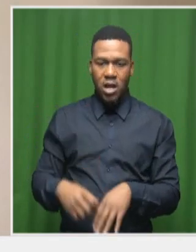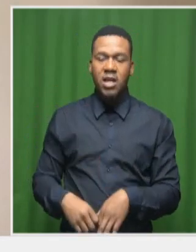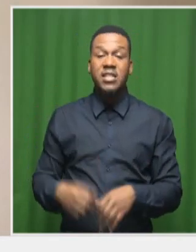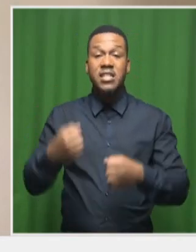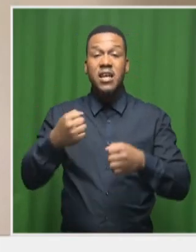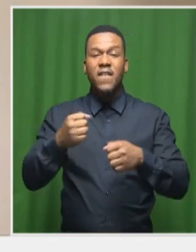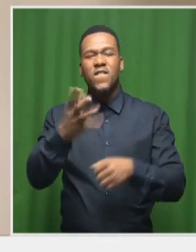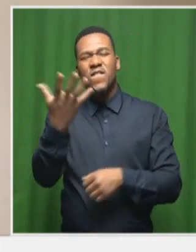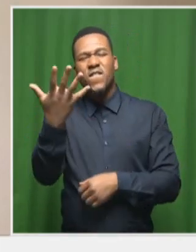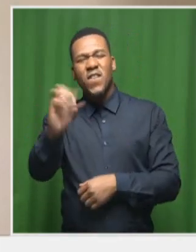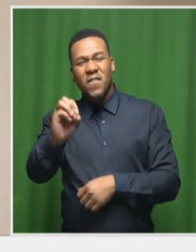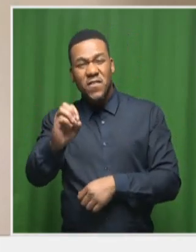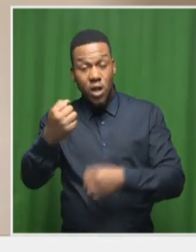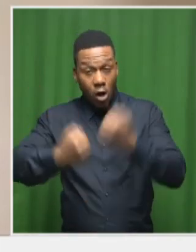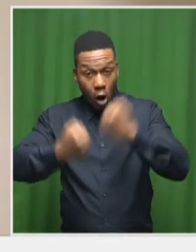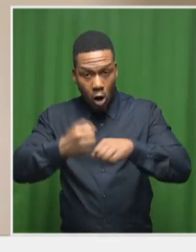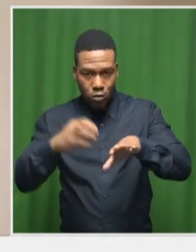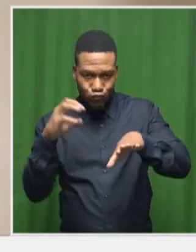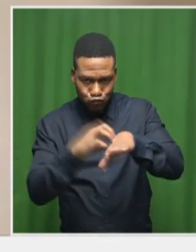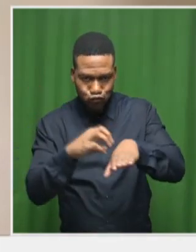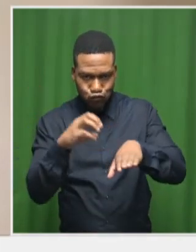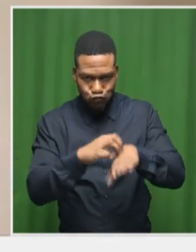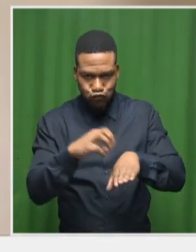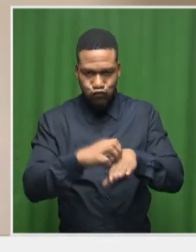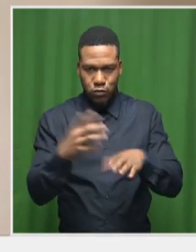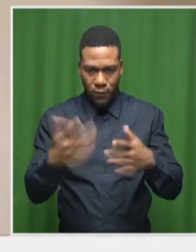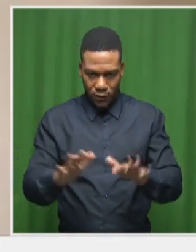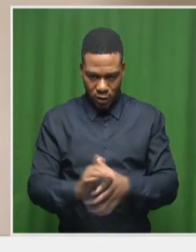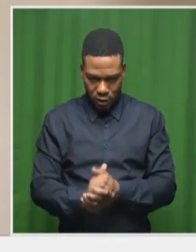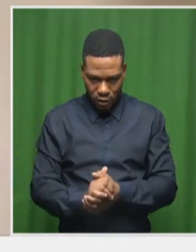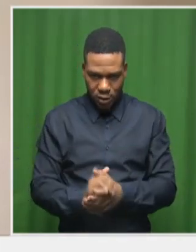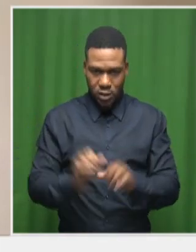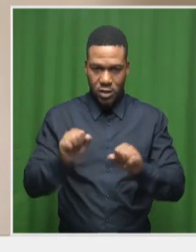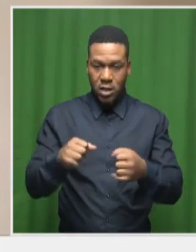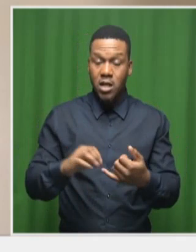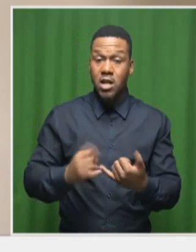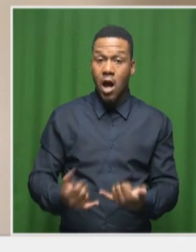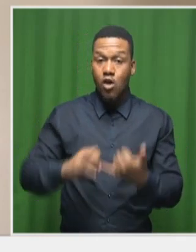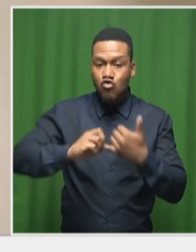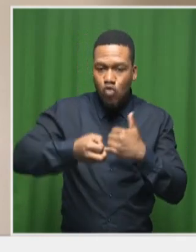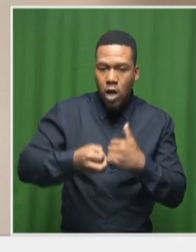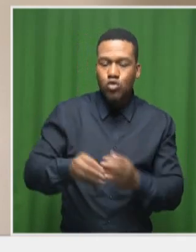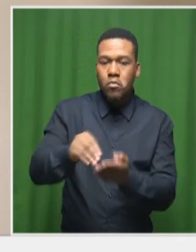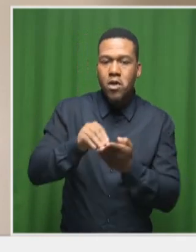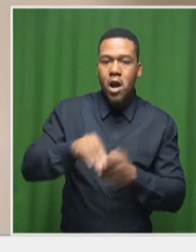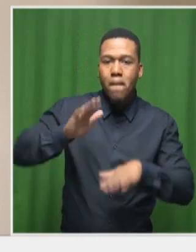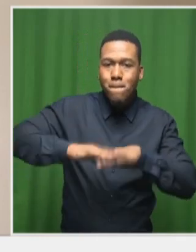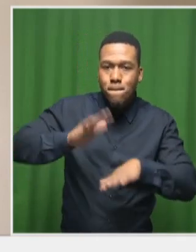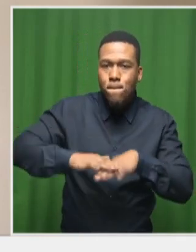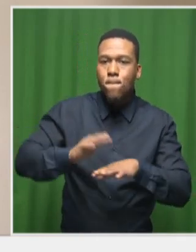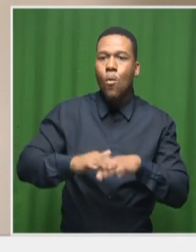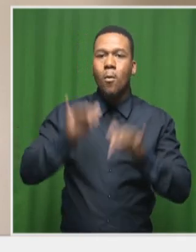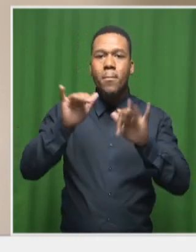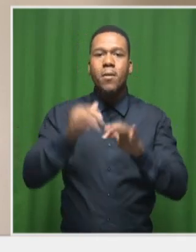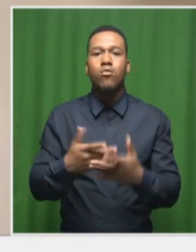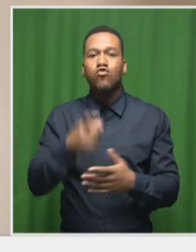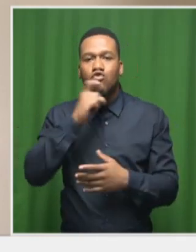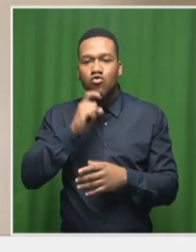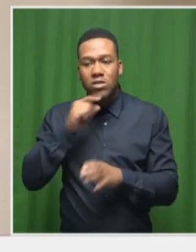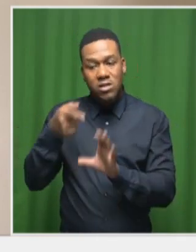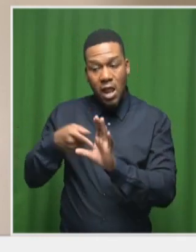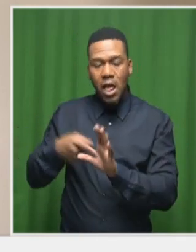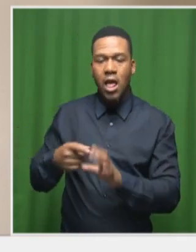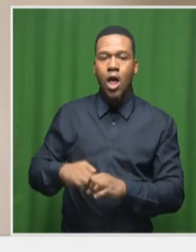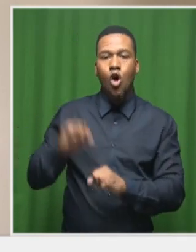at the moment. And we're aggressively, obviously, trying to bring more consumers onto autogas. But the uptake really has been positive. The guys are